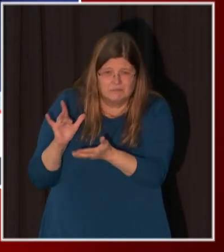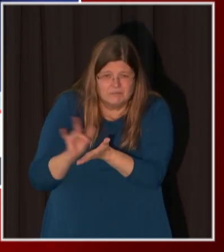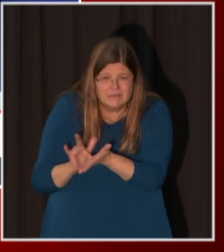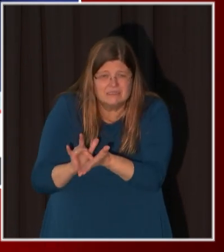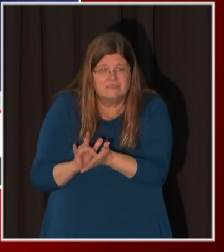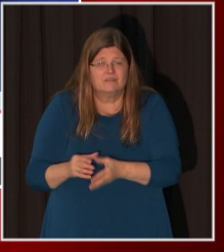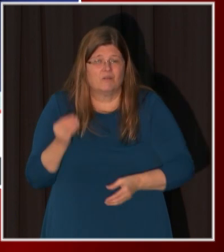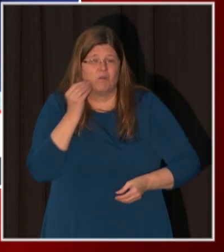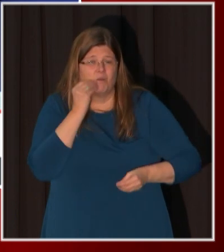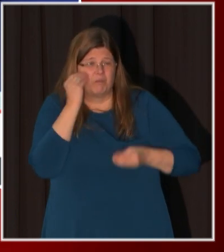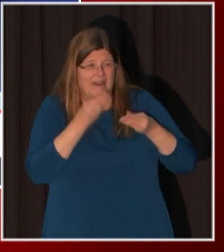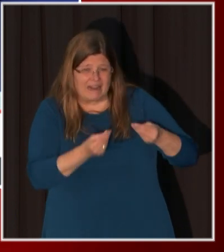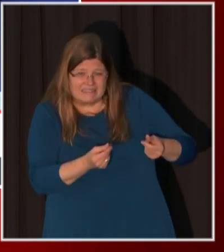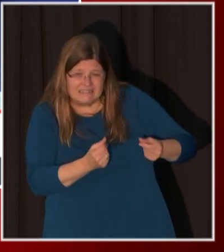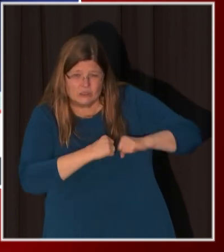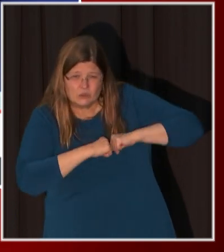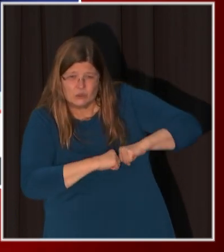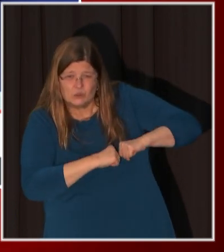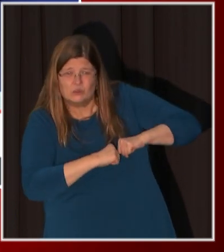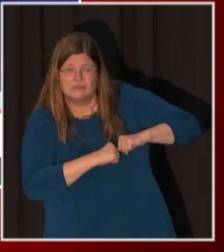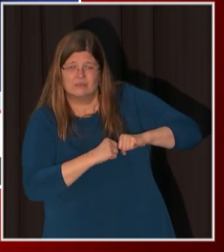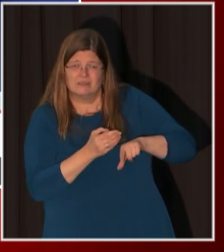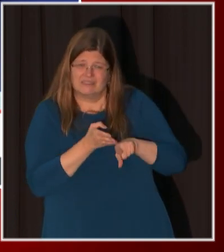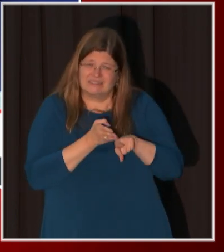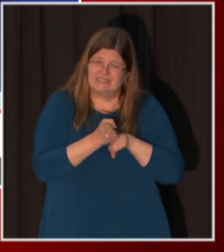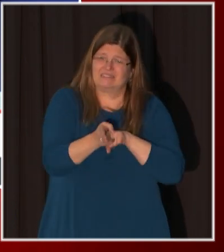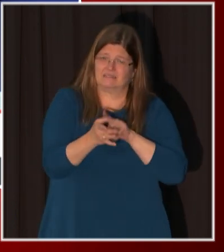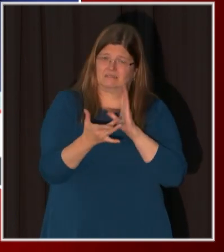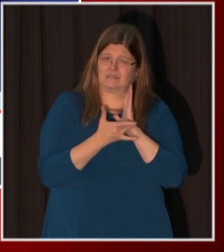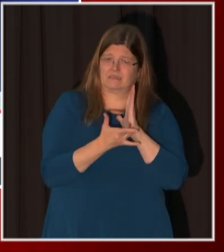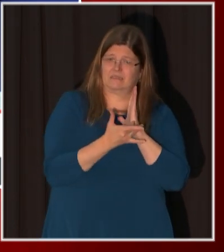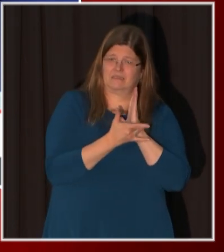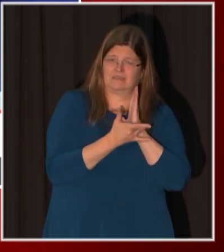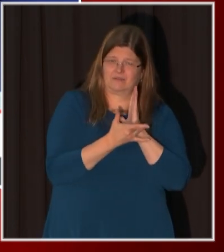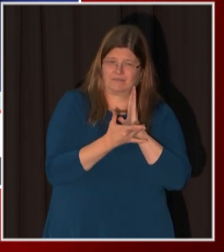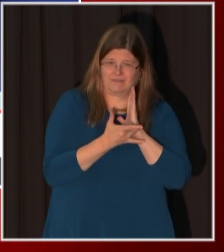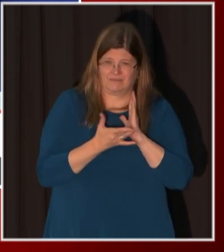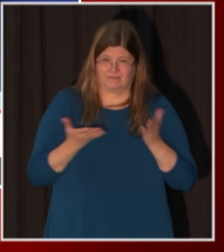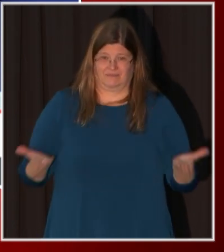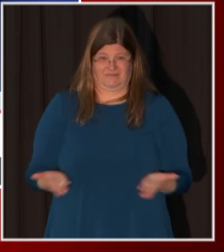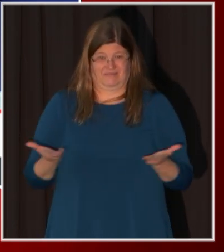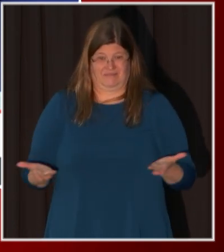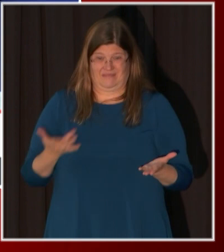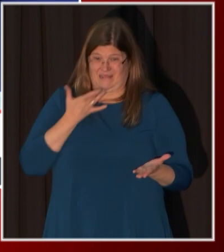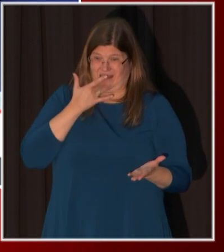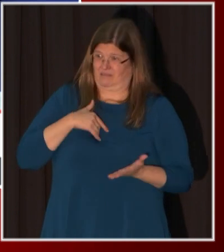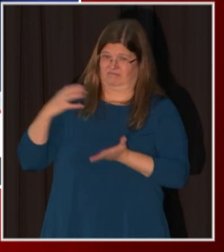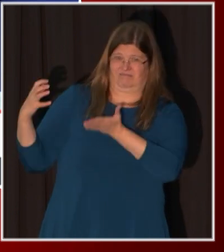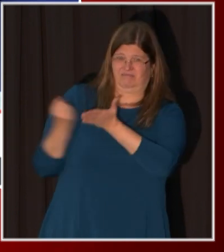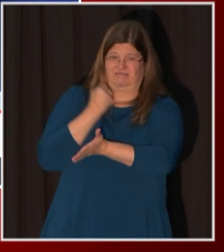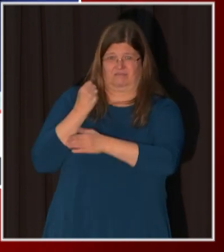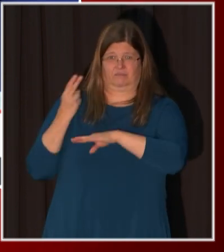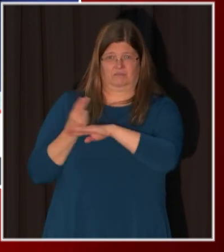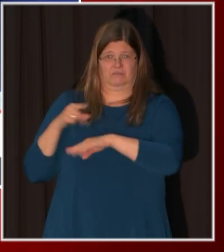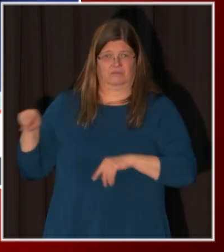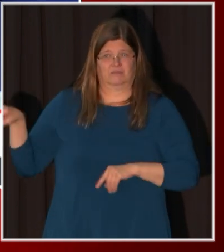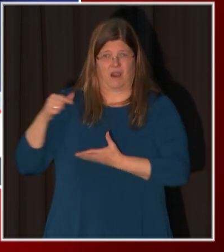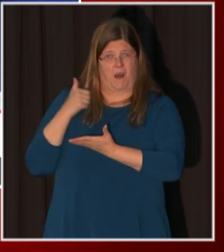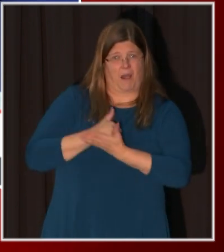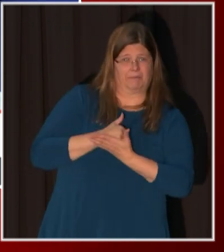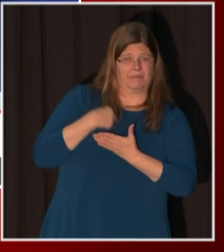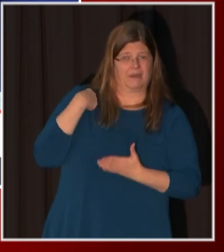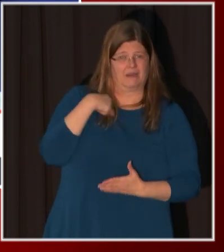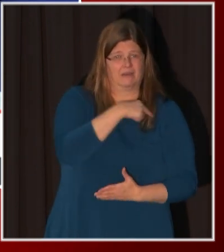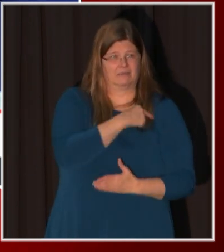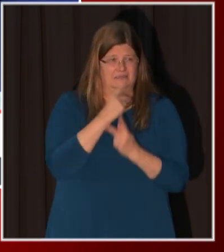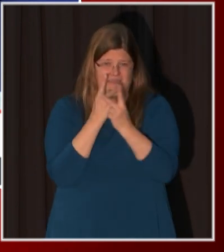security, in technology, all that we can call on to help us answer the questions of the health